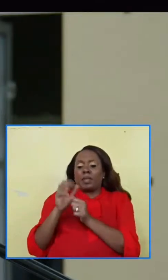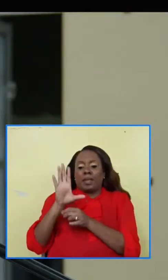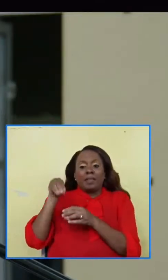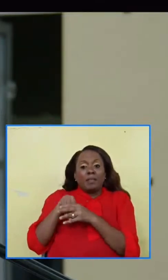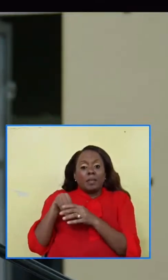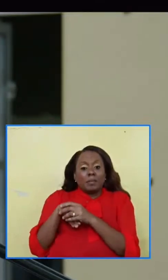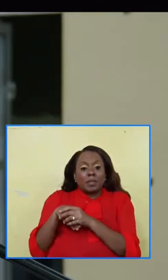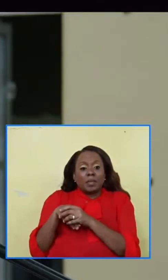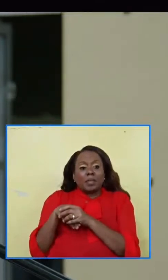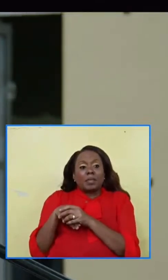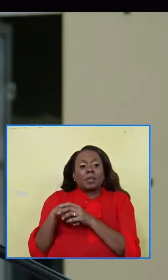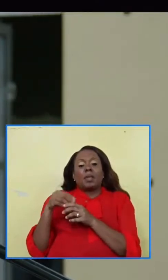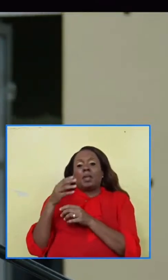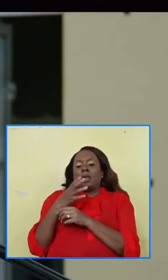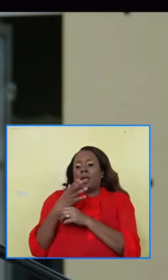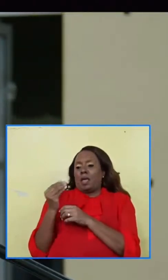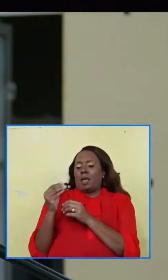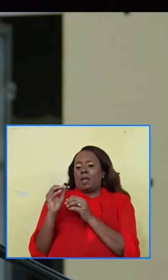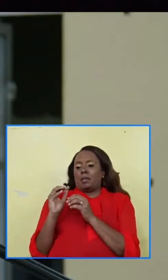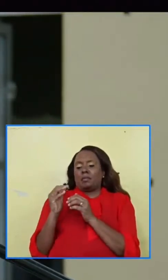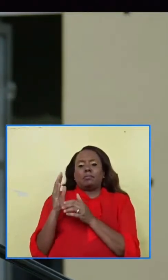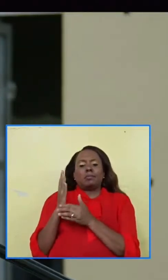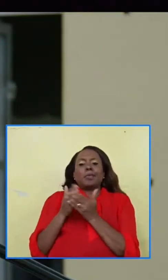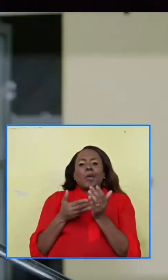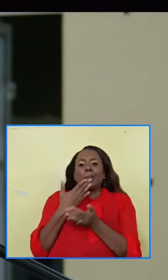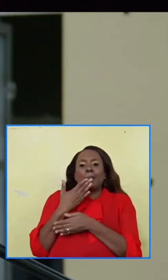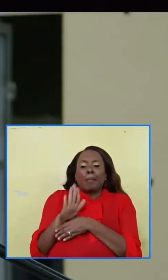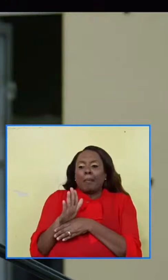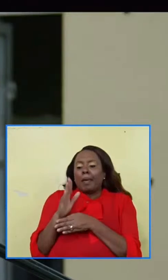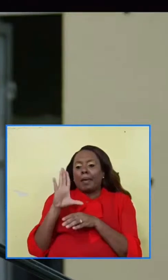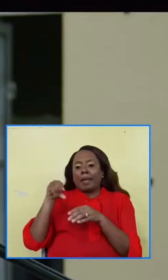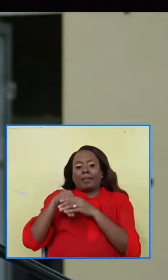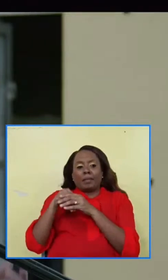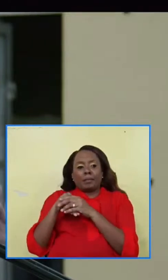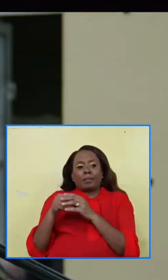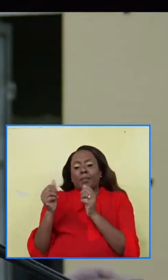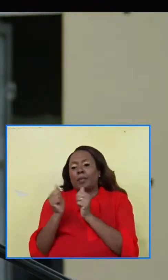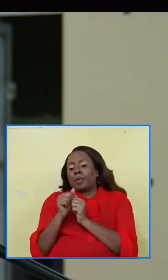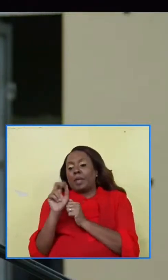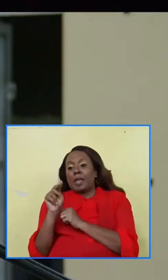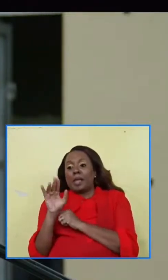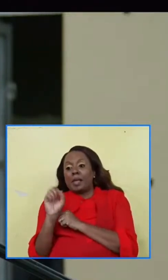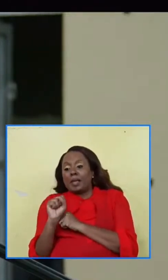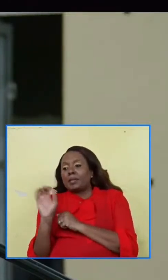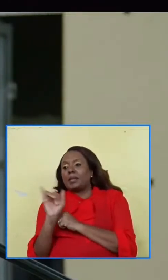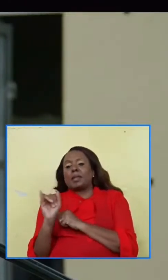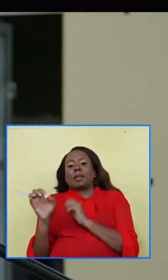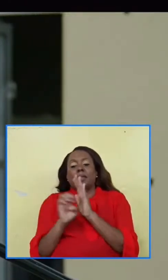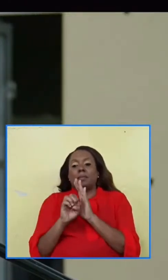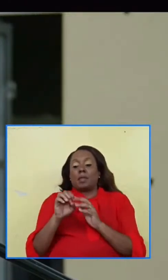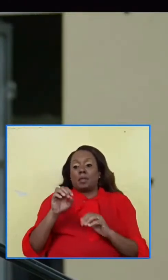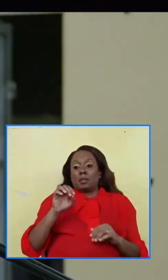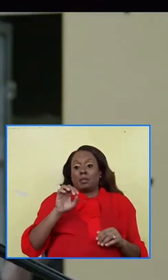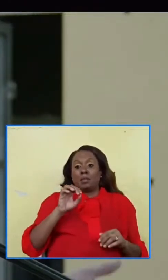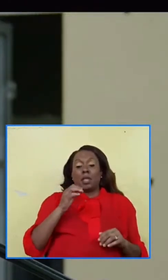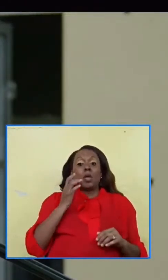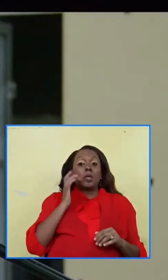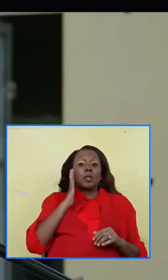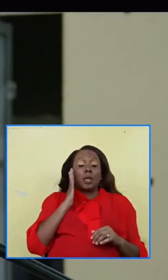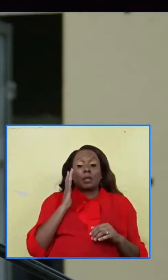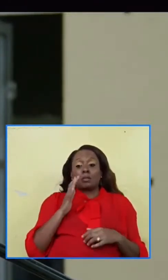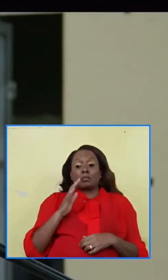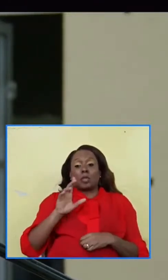the investments were made in terms of the NIS. We had the Four Seasons in 2012, somewhere